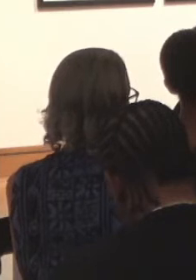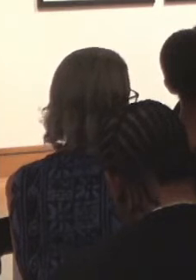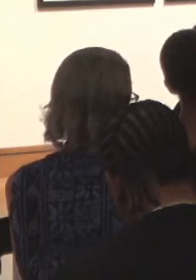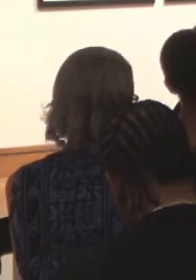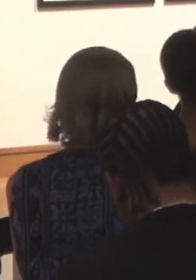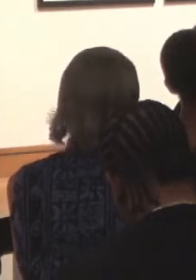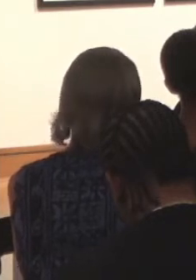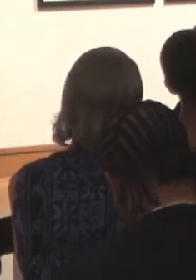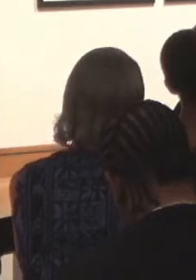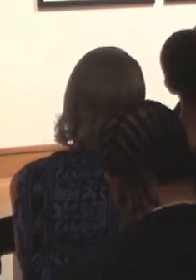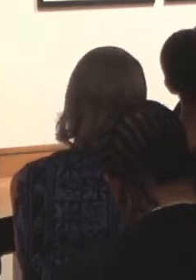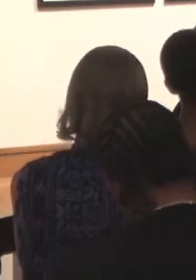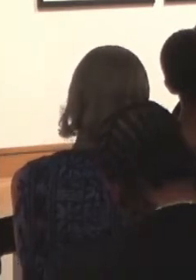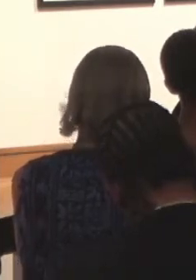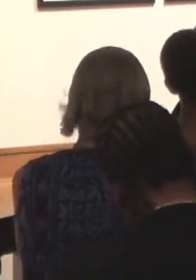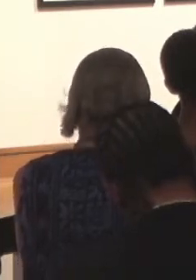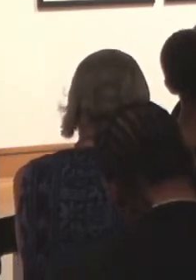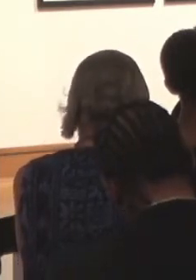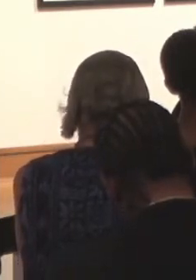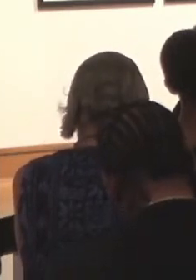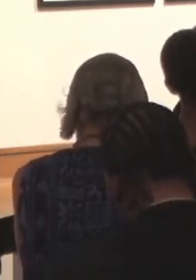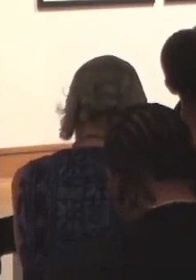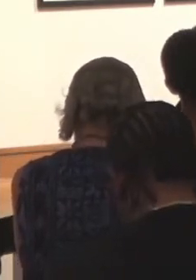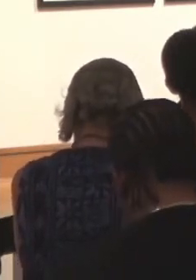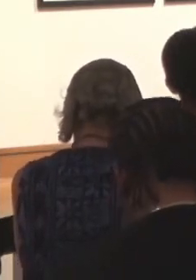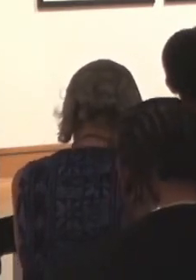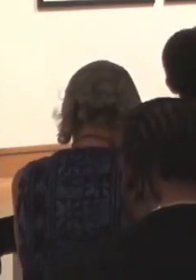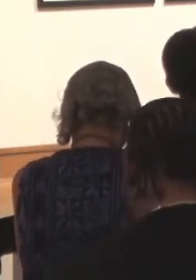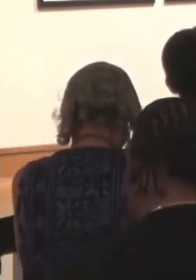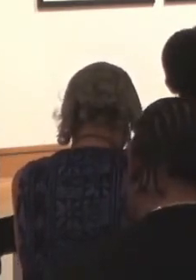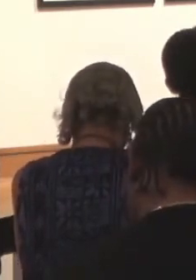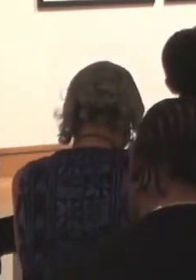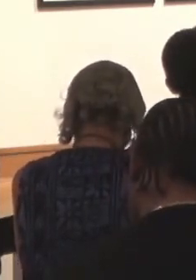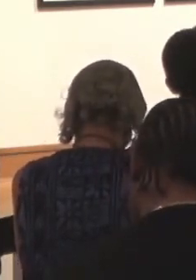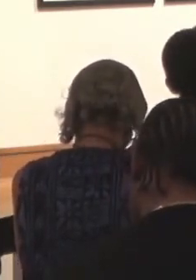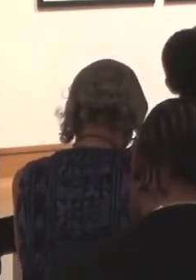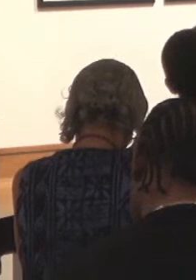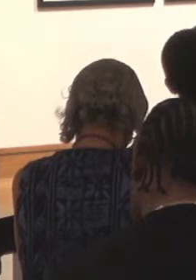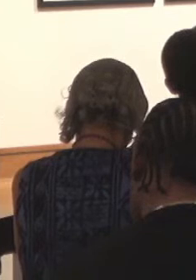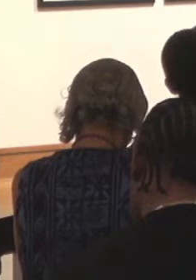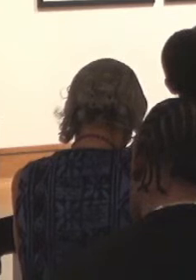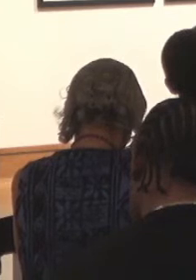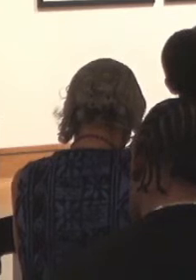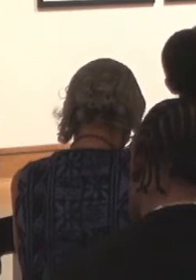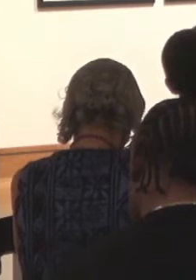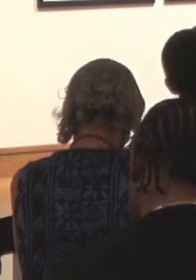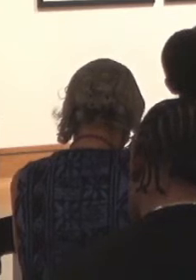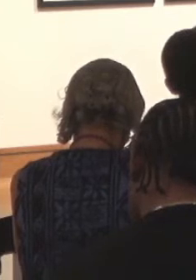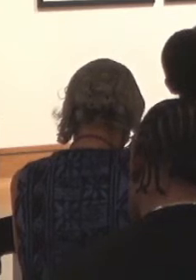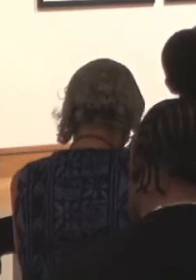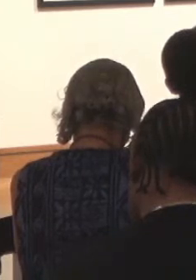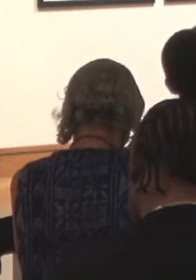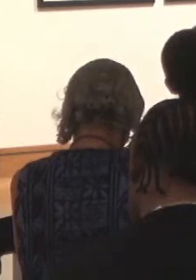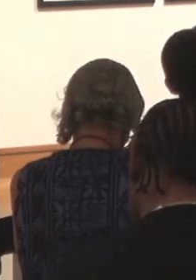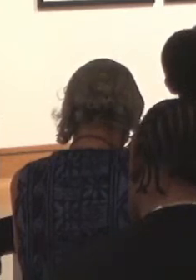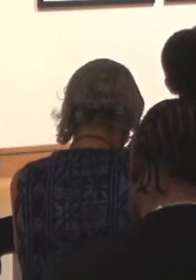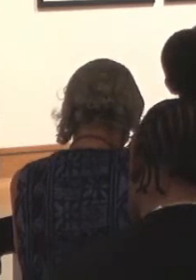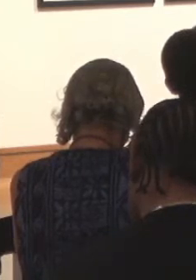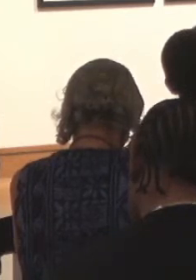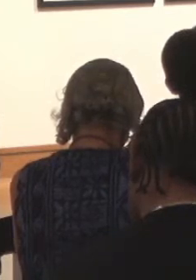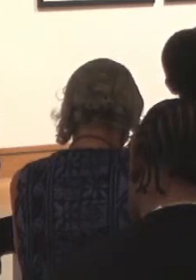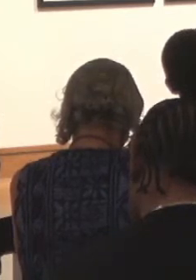performance, documentation, film, music, right, athleticism. And so this is my opportunity to kind of try to bring some of those threads